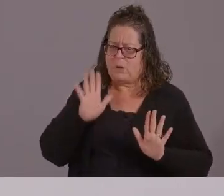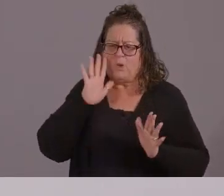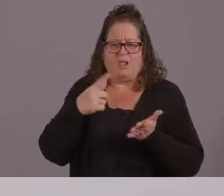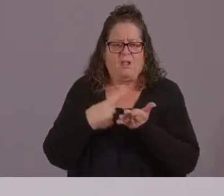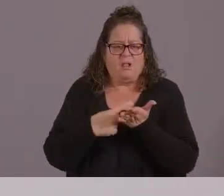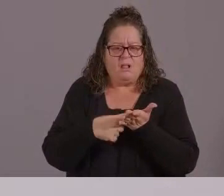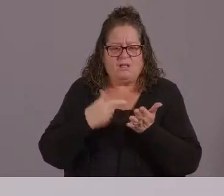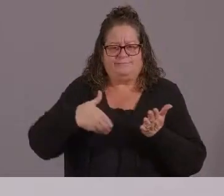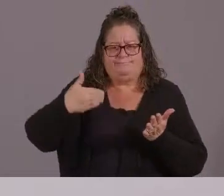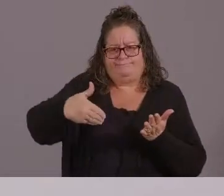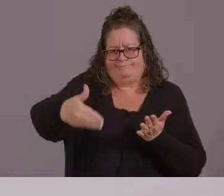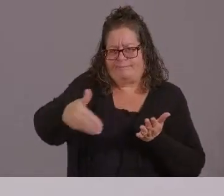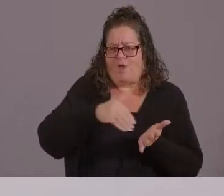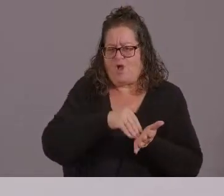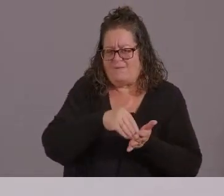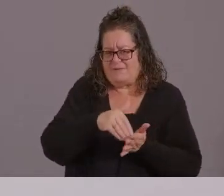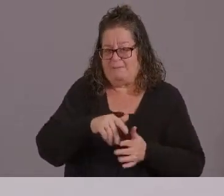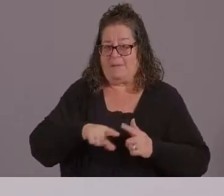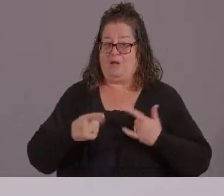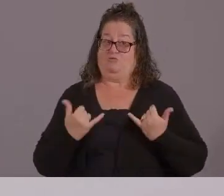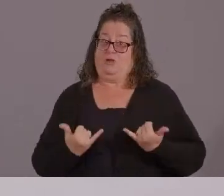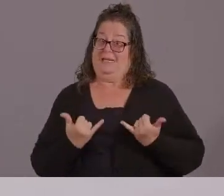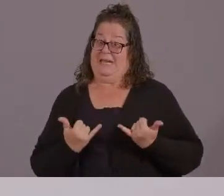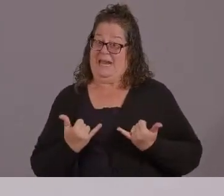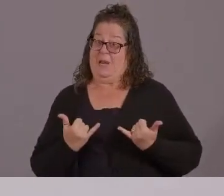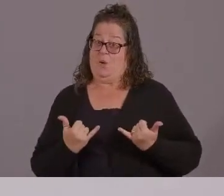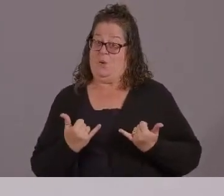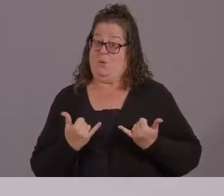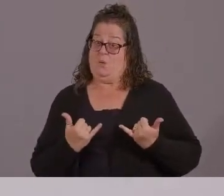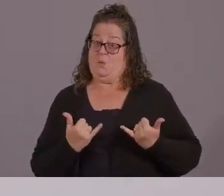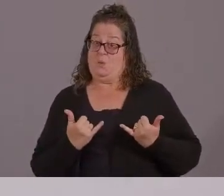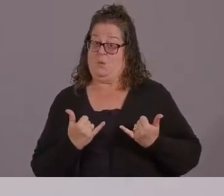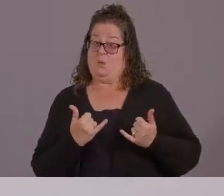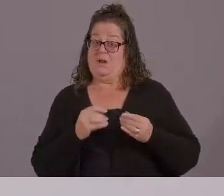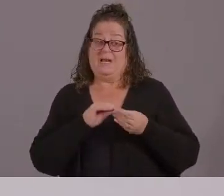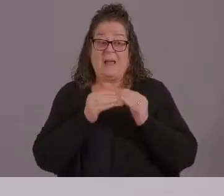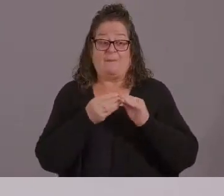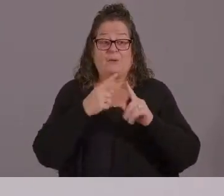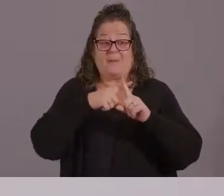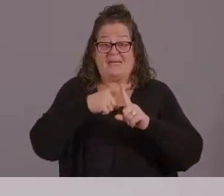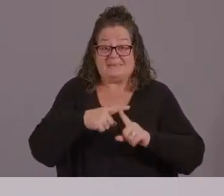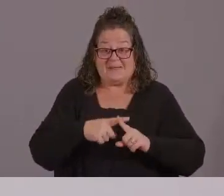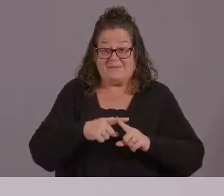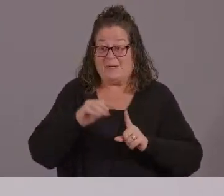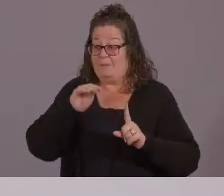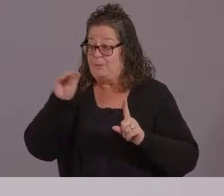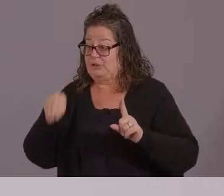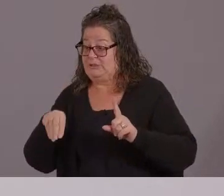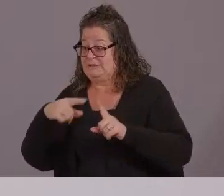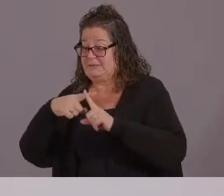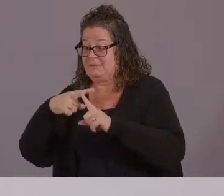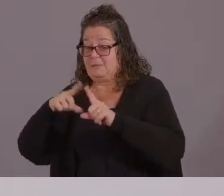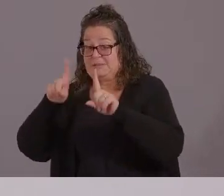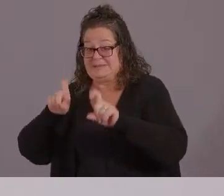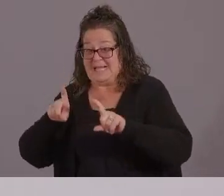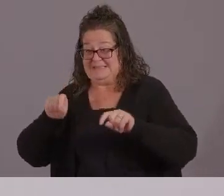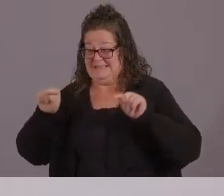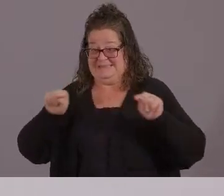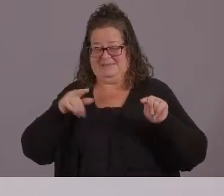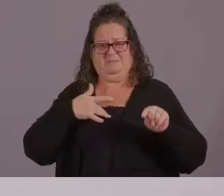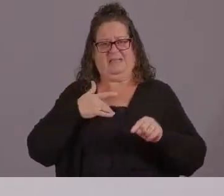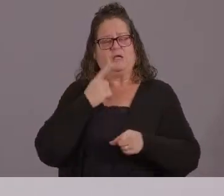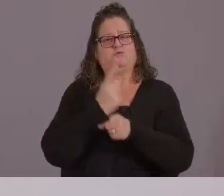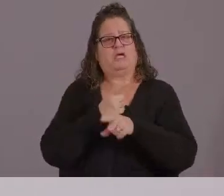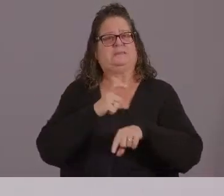positivity, that it was the right time to move to the next step. So when you and the governor keep mentioning